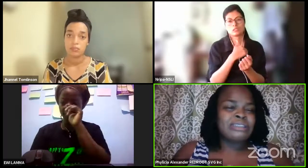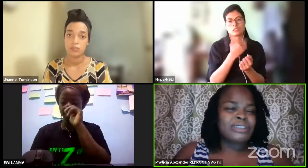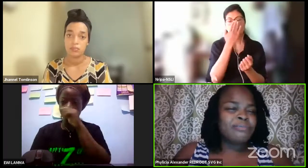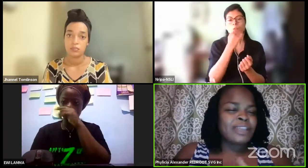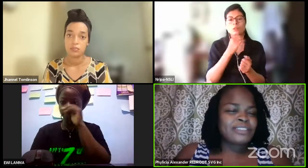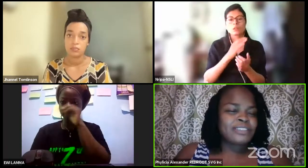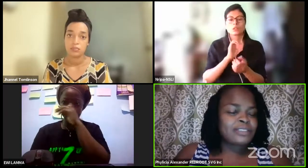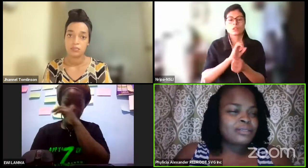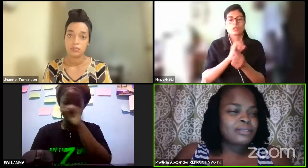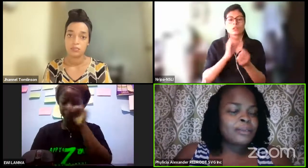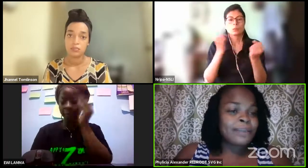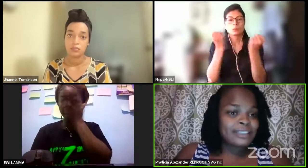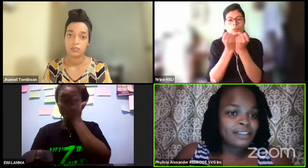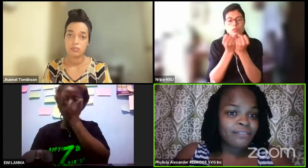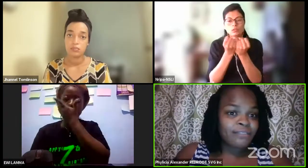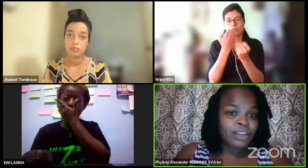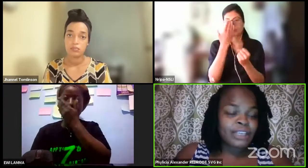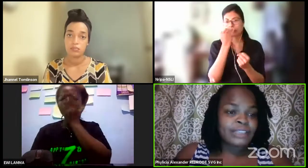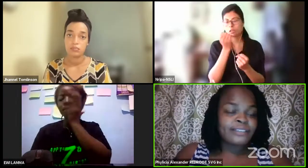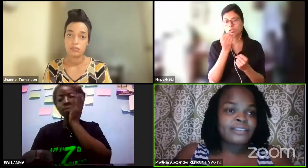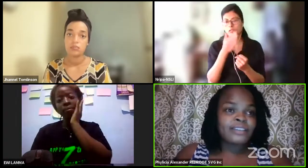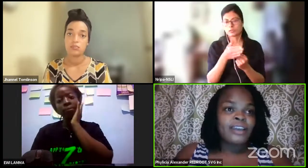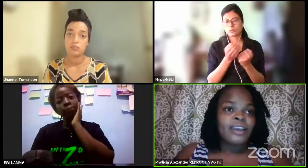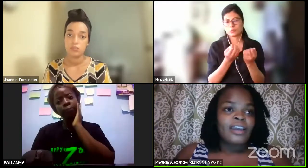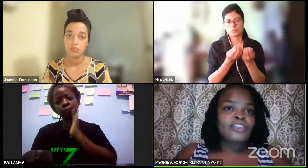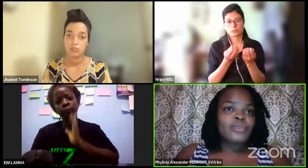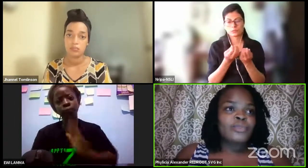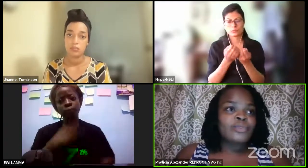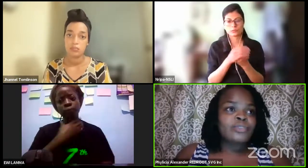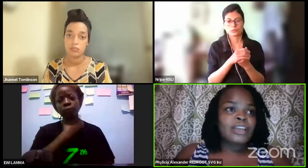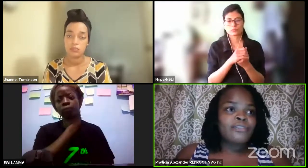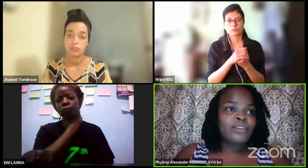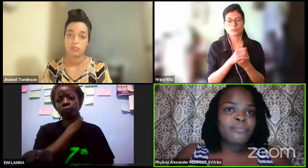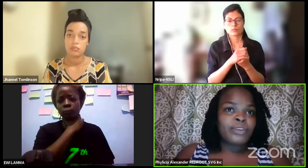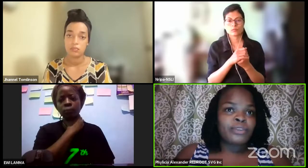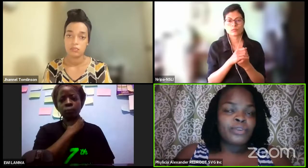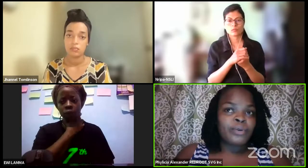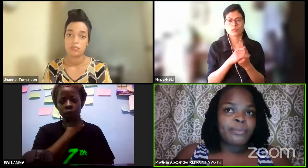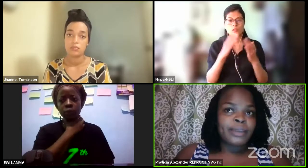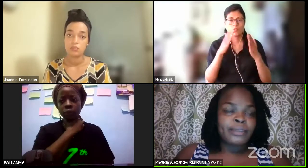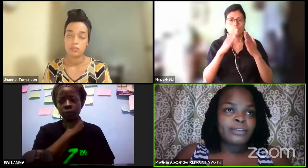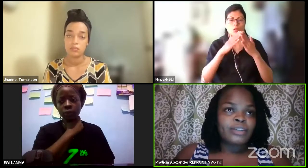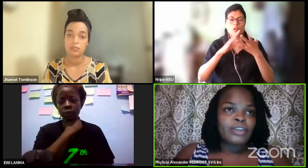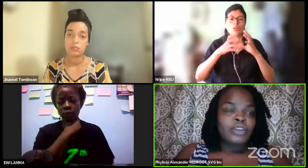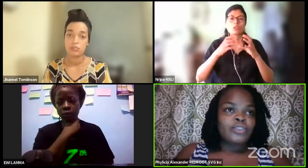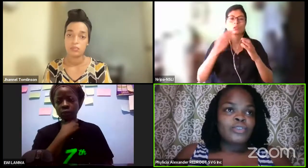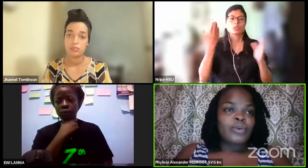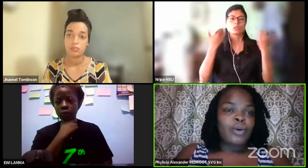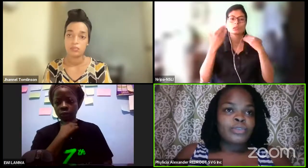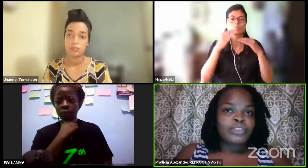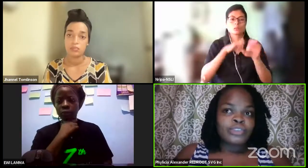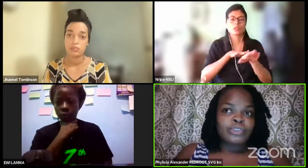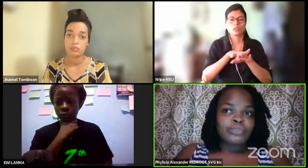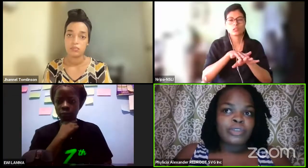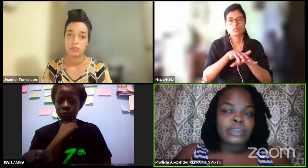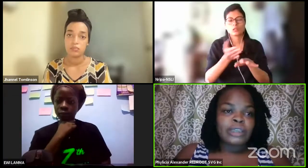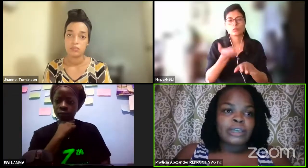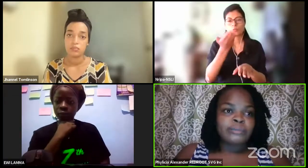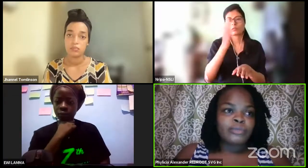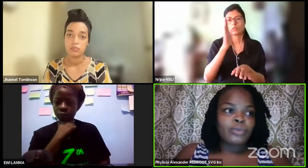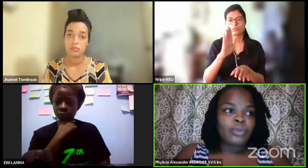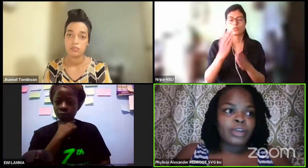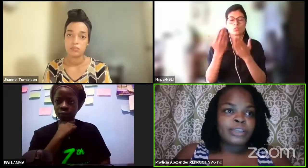in domestic violence. Schools have not been reopened, so our